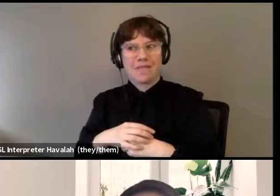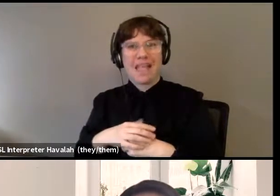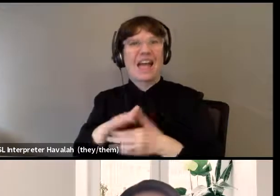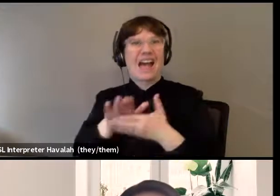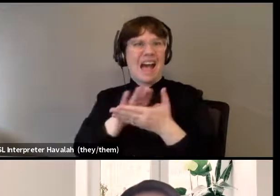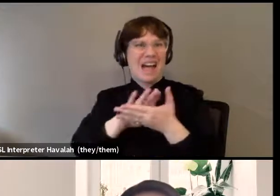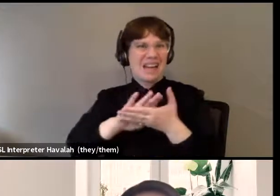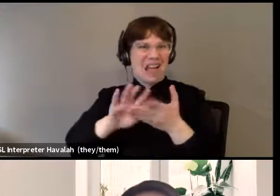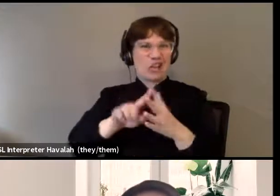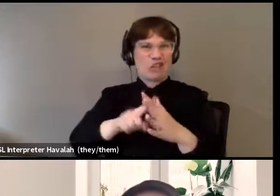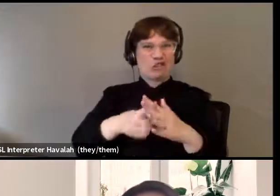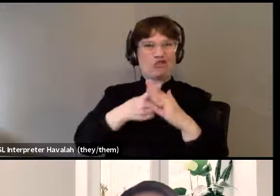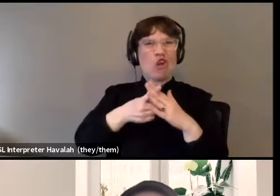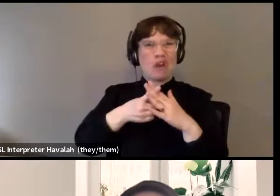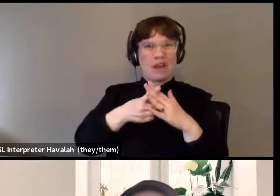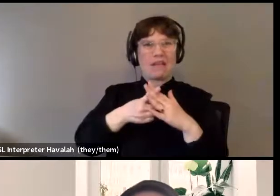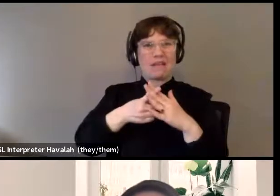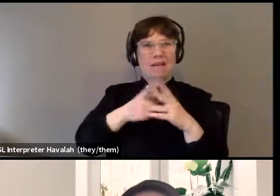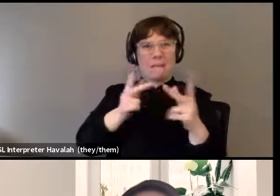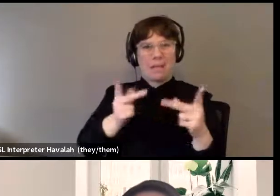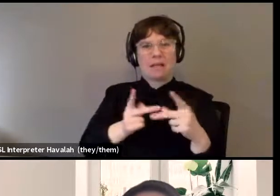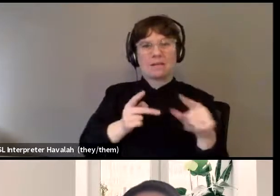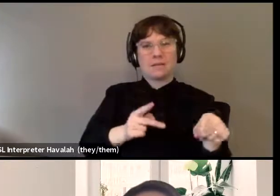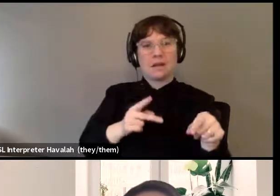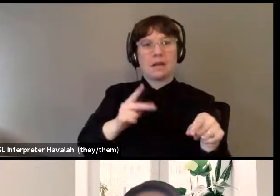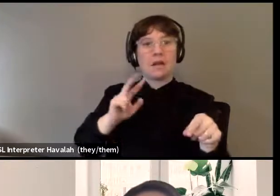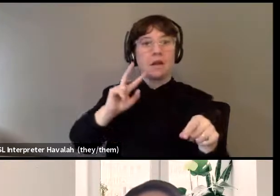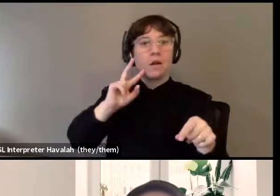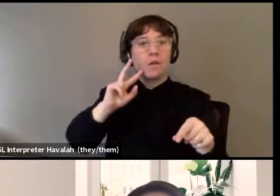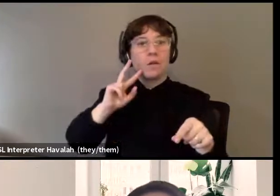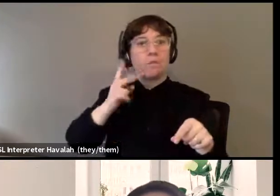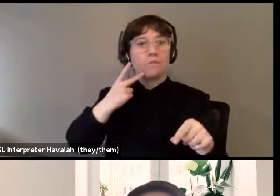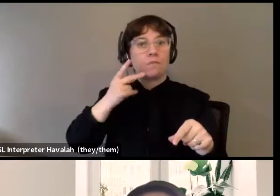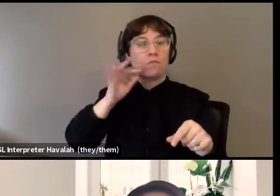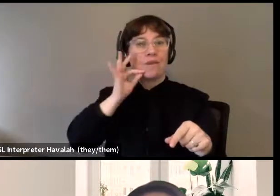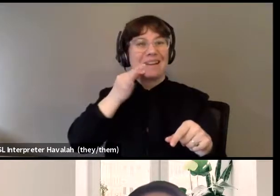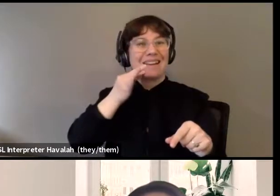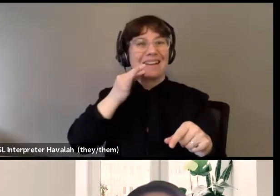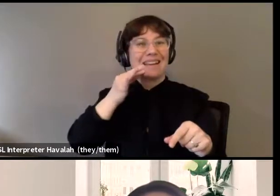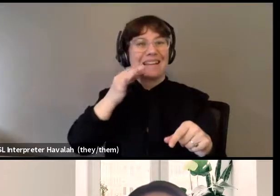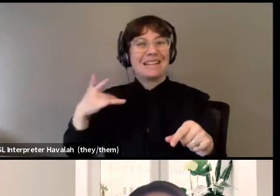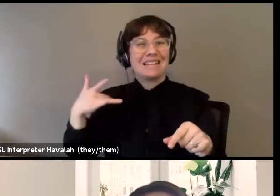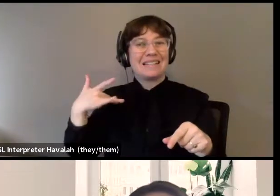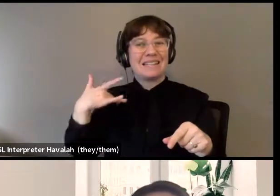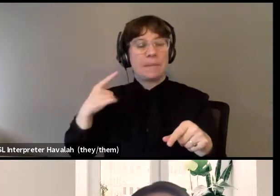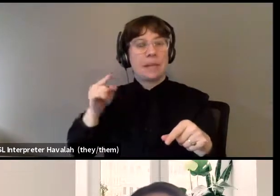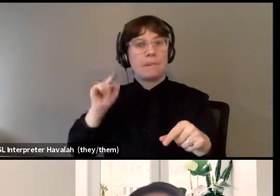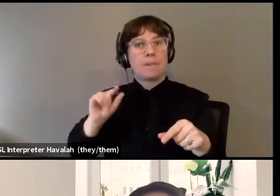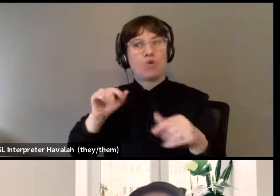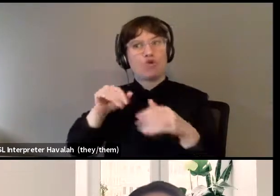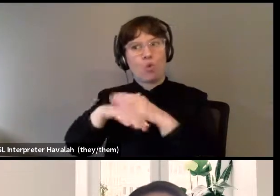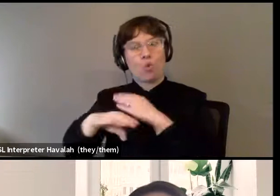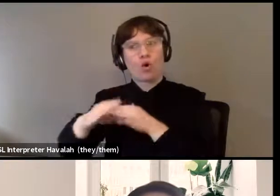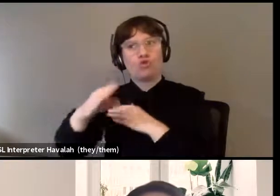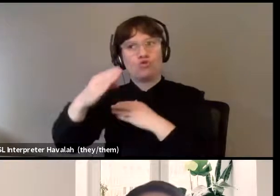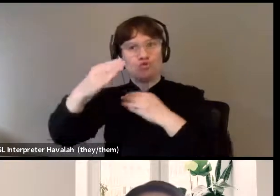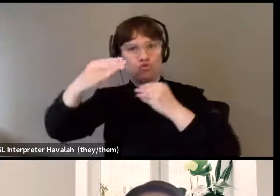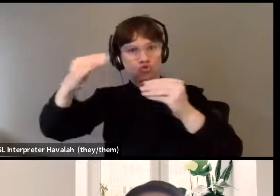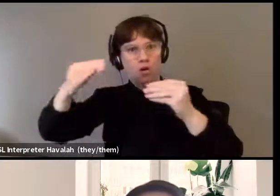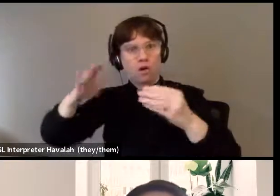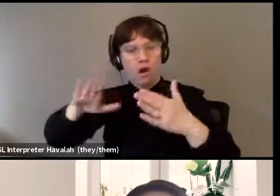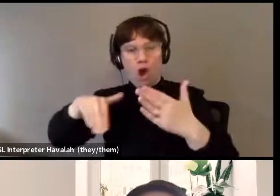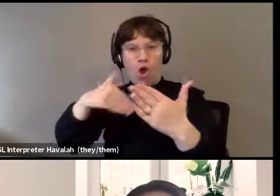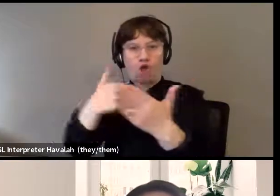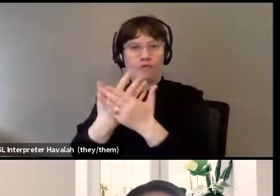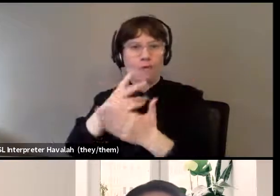us. And because produce tends to be a destination category in a store, people go to stores because they have great produce or